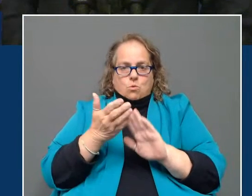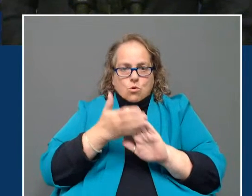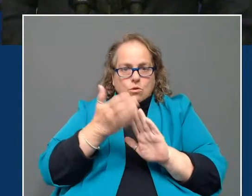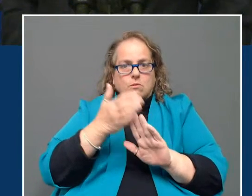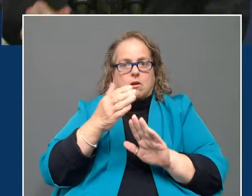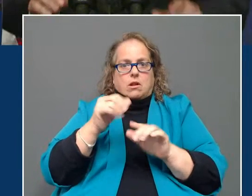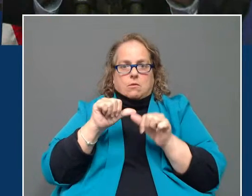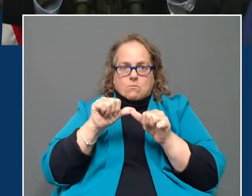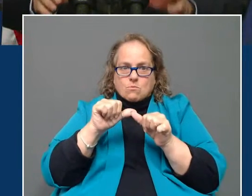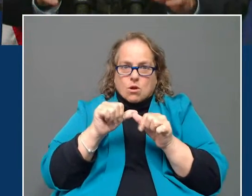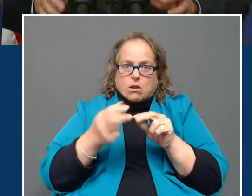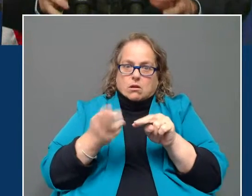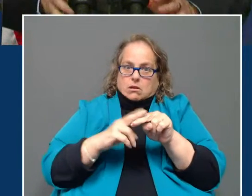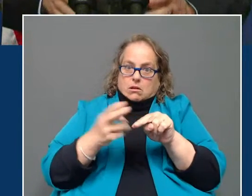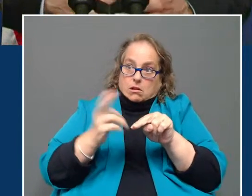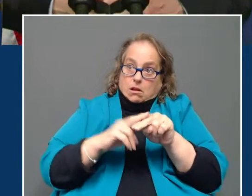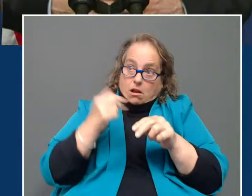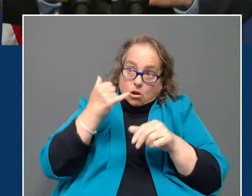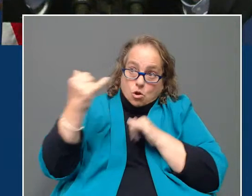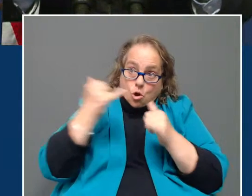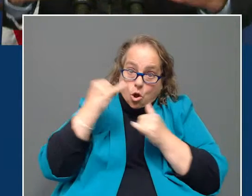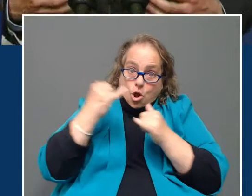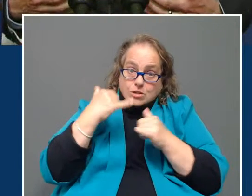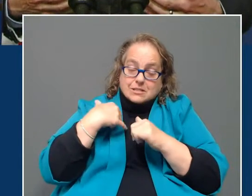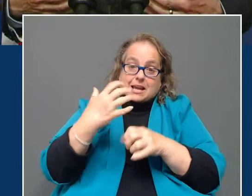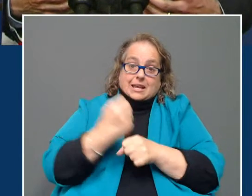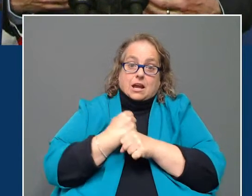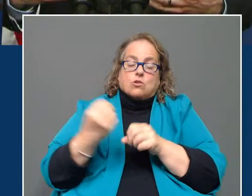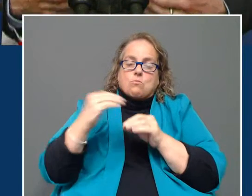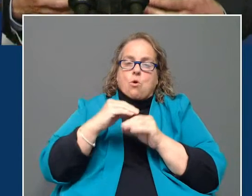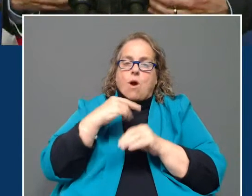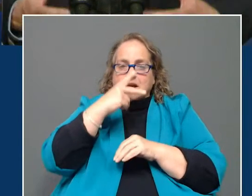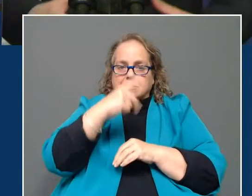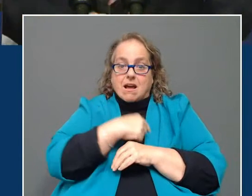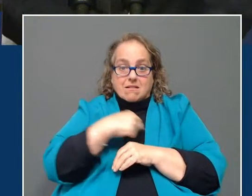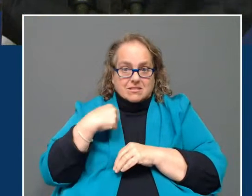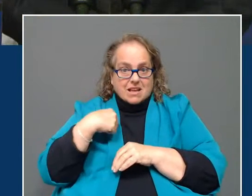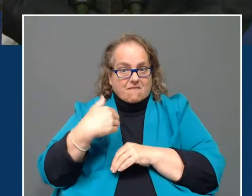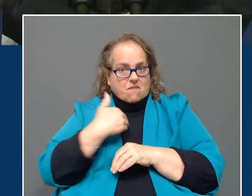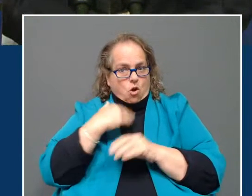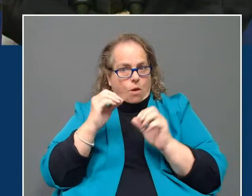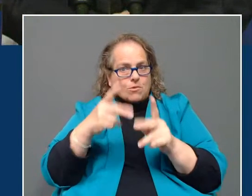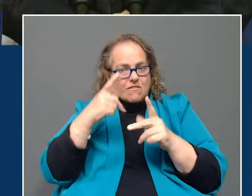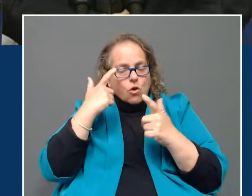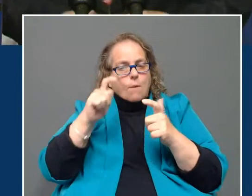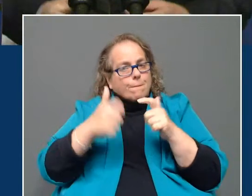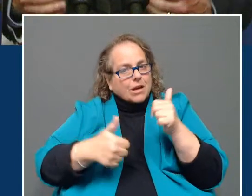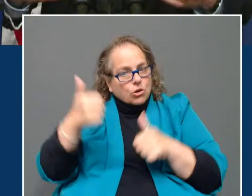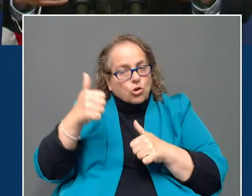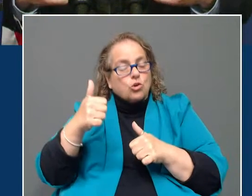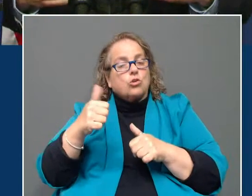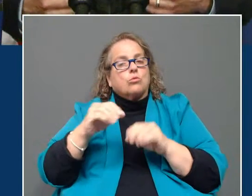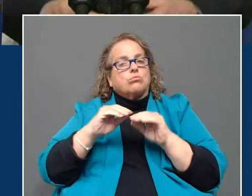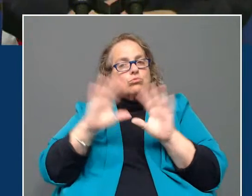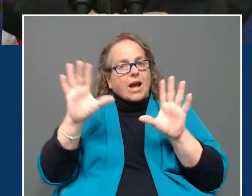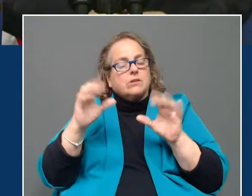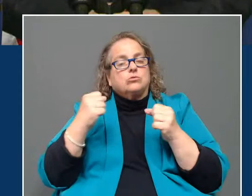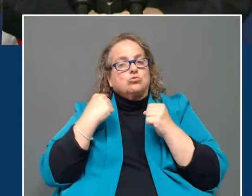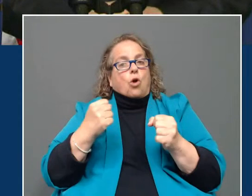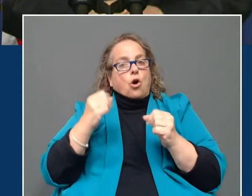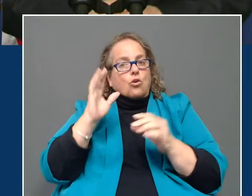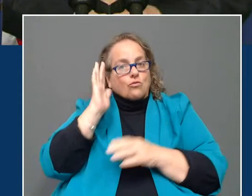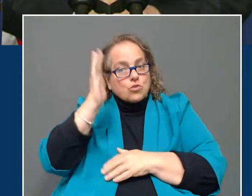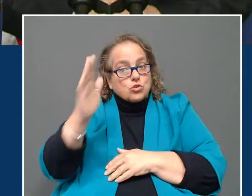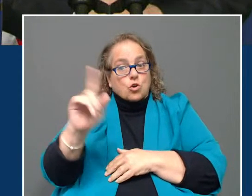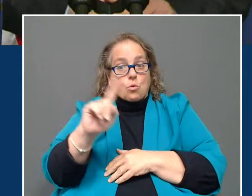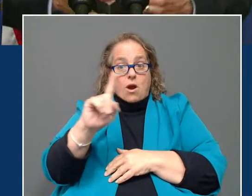calls that keep coming in, the more I see us having an opportunity for a bigger, brighter future where companies that weren't previously